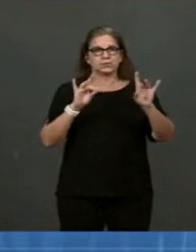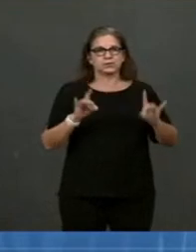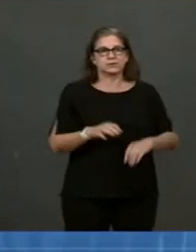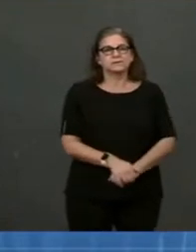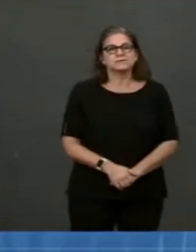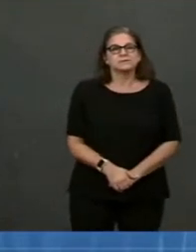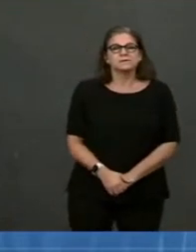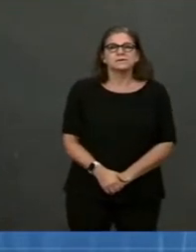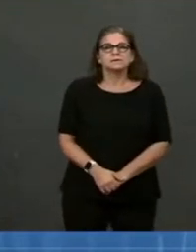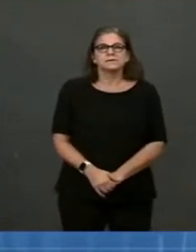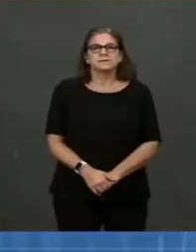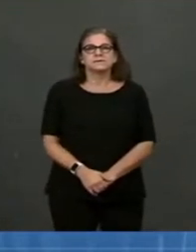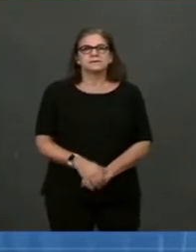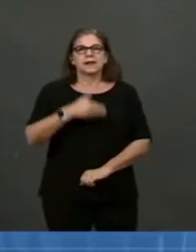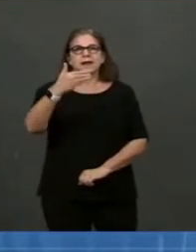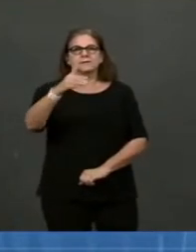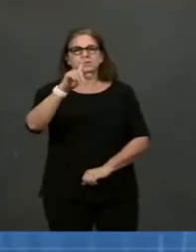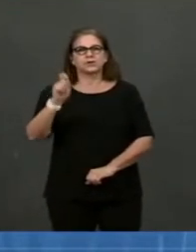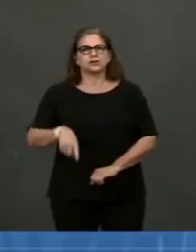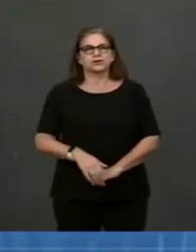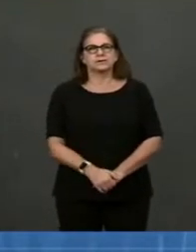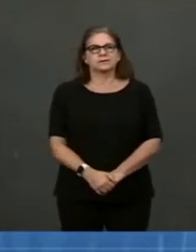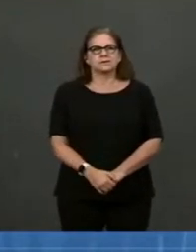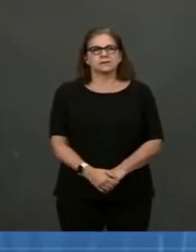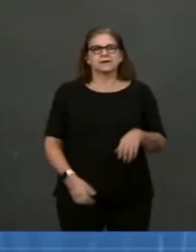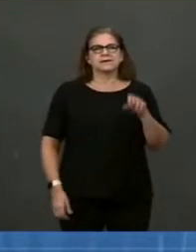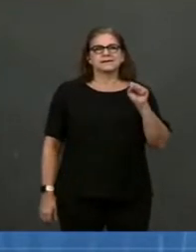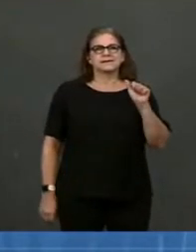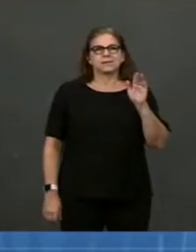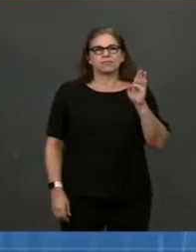Go to Sabrina Siddiqui at the Wall Street Journal.